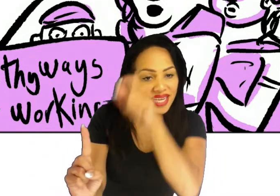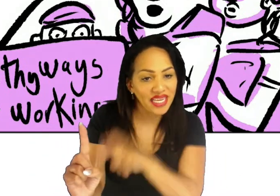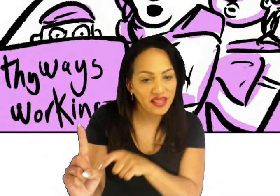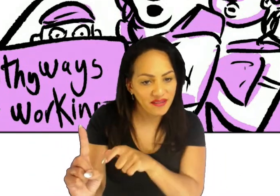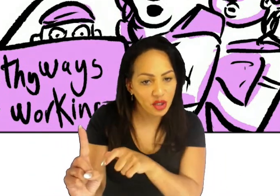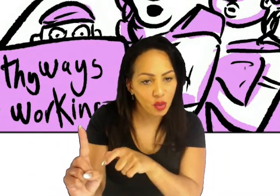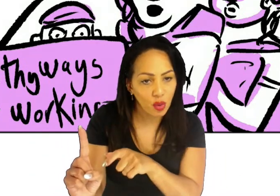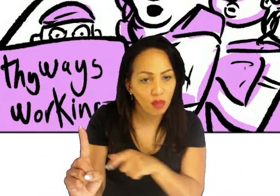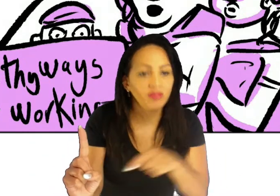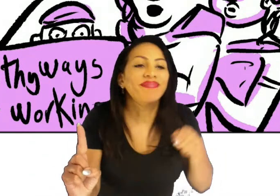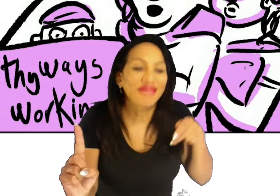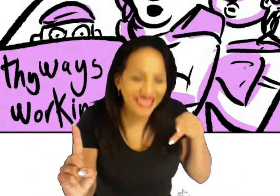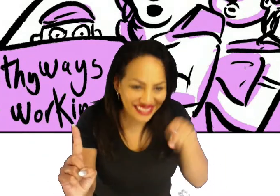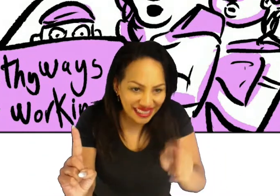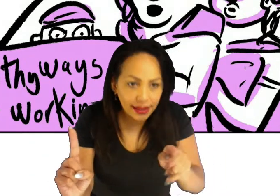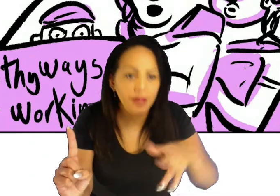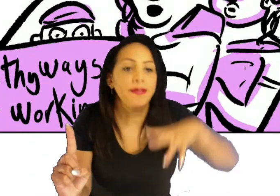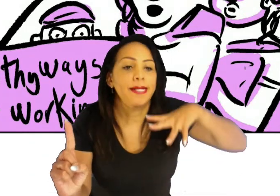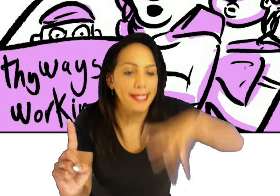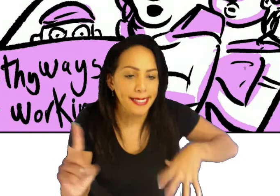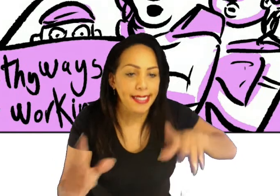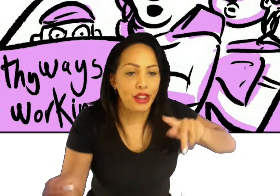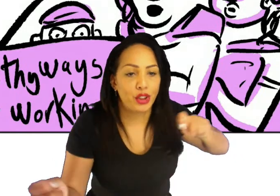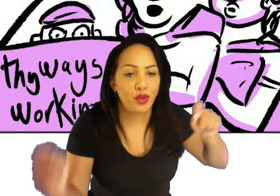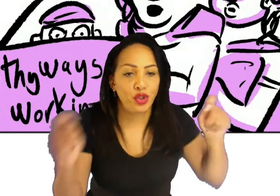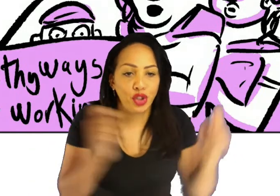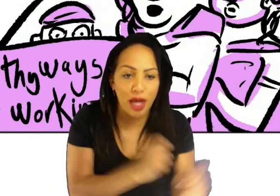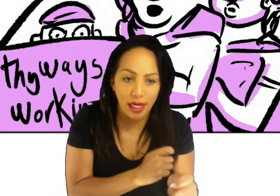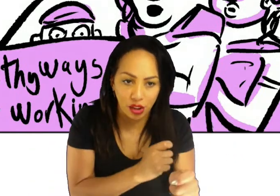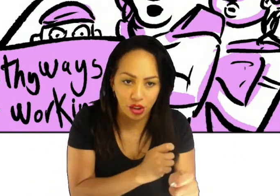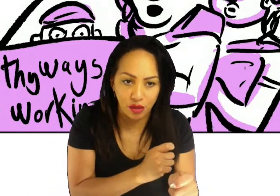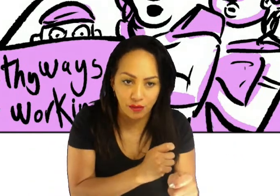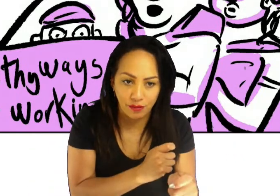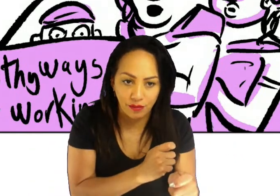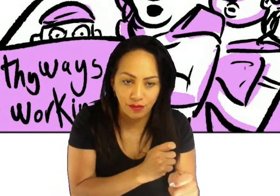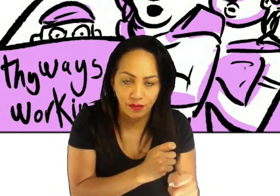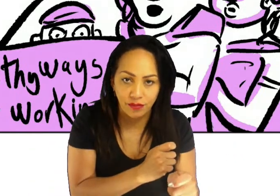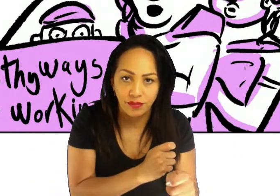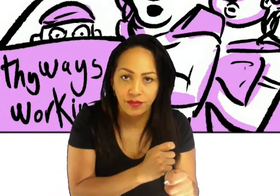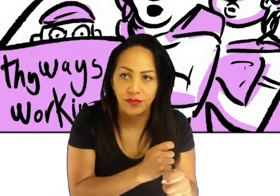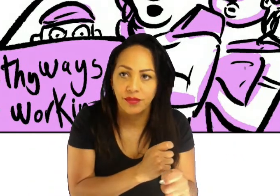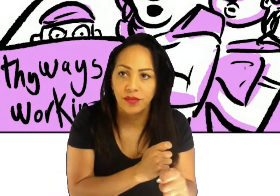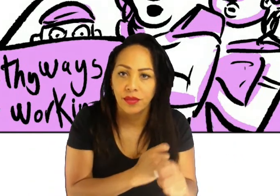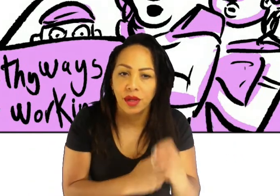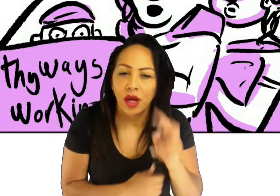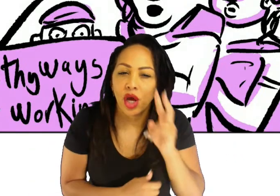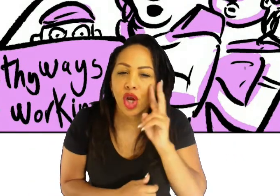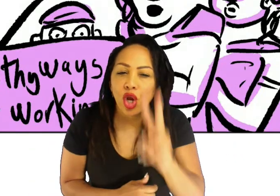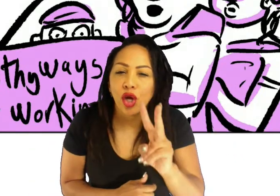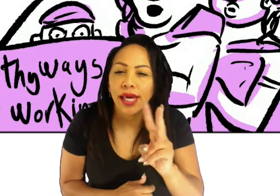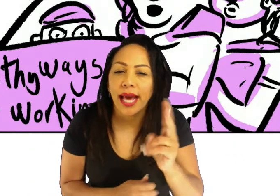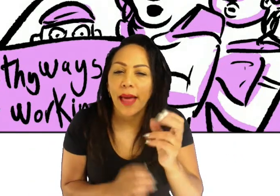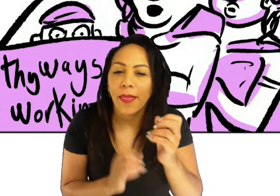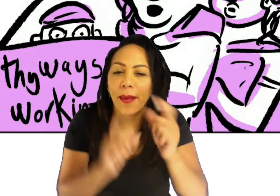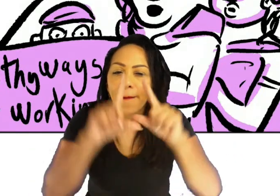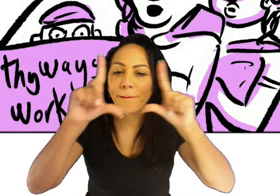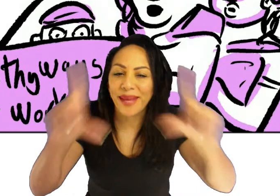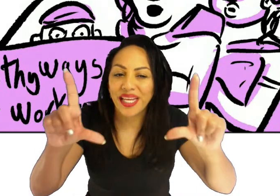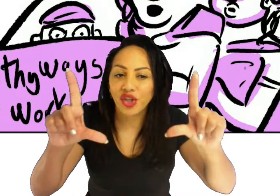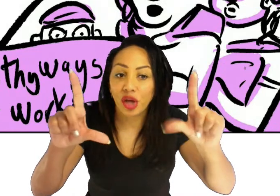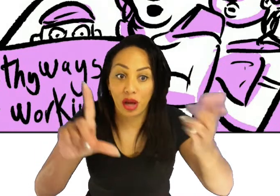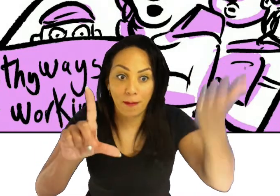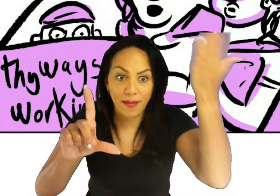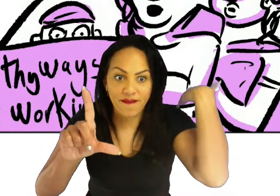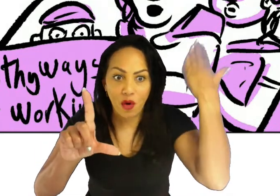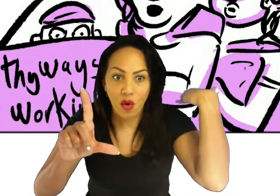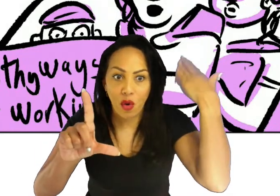means taking the gift of the burning trash heap that we saw earlier and seeing that it's a chance to build